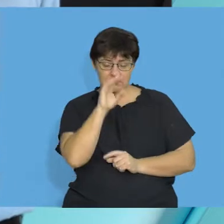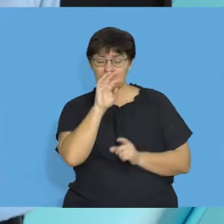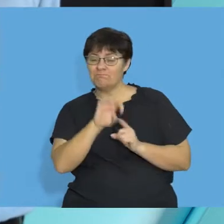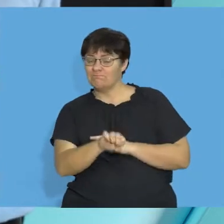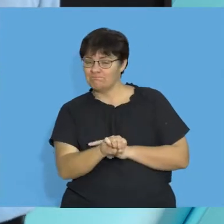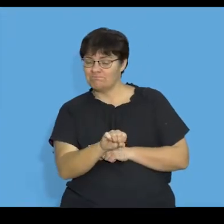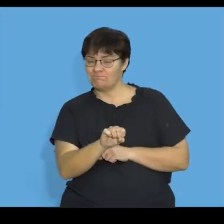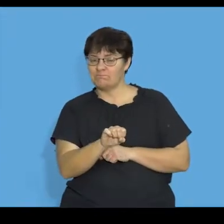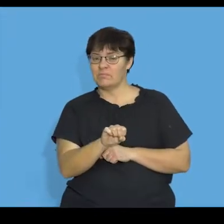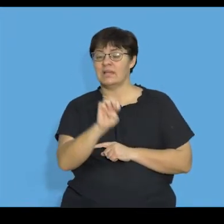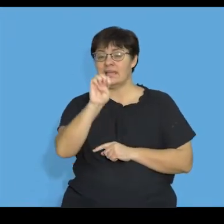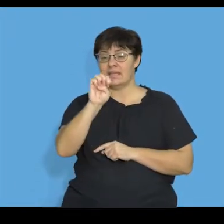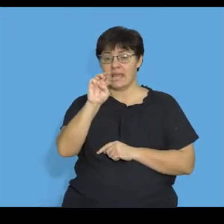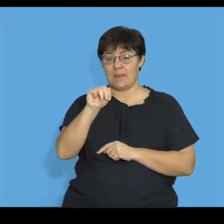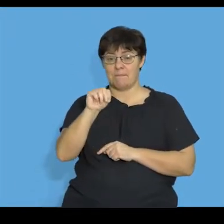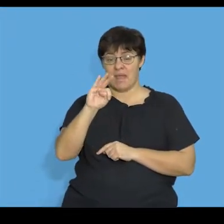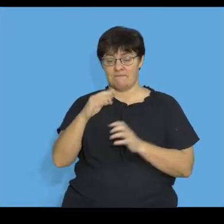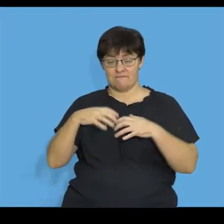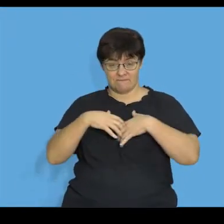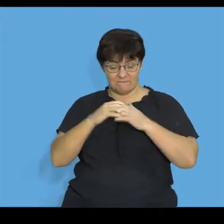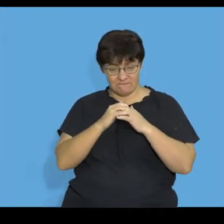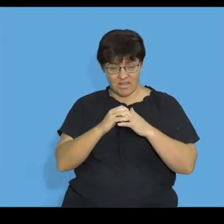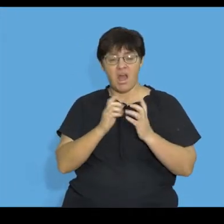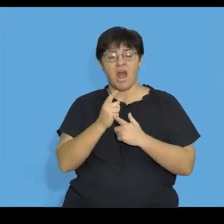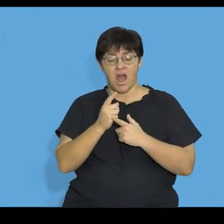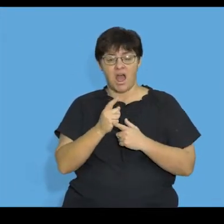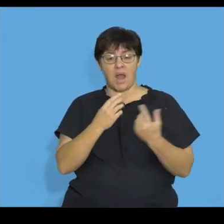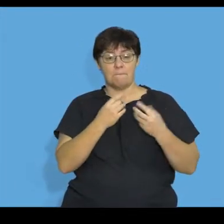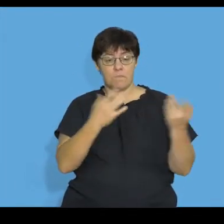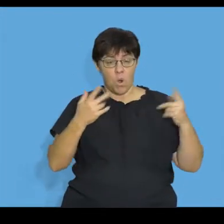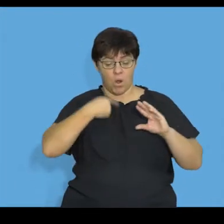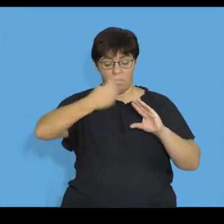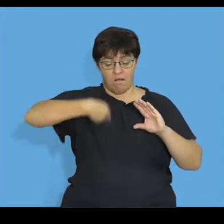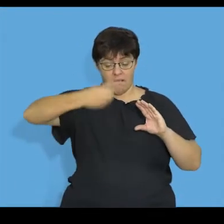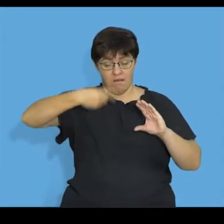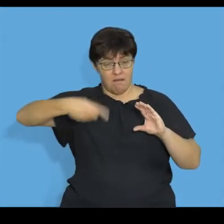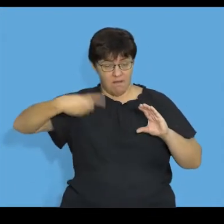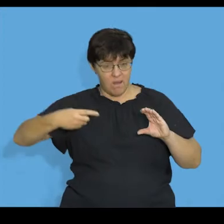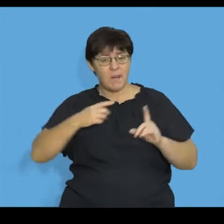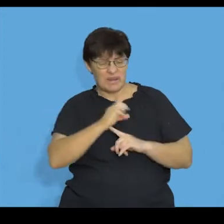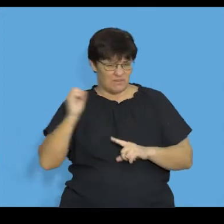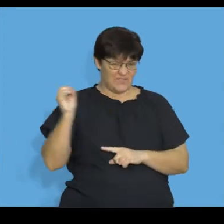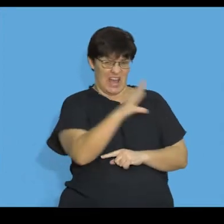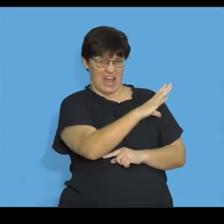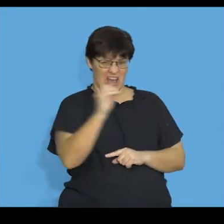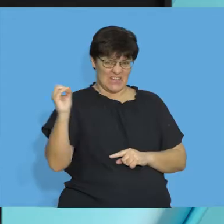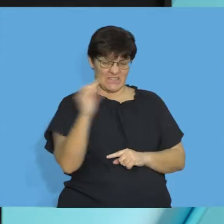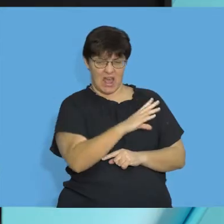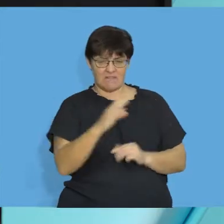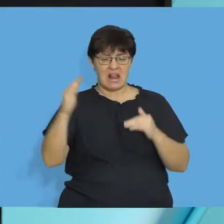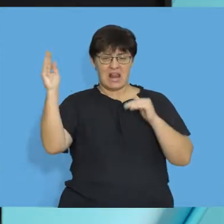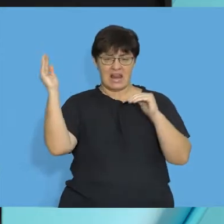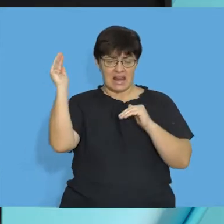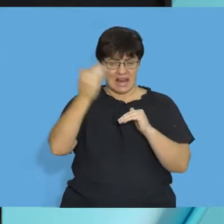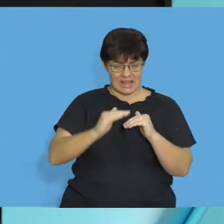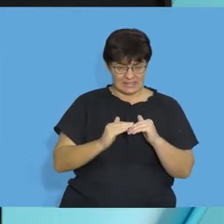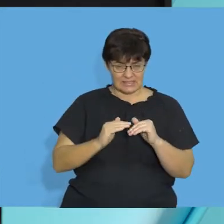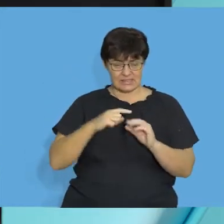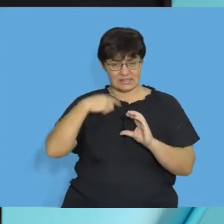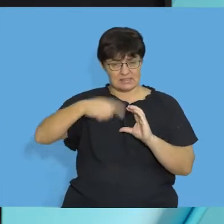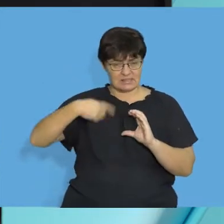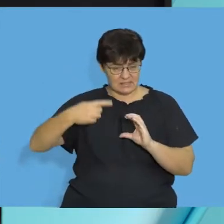induced EMF is going to be bigger if you've got a bigger number of turns in the coil. You've just seen that. But are there any